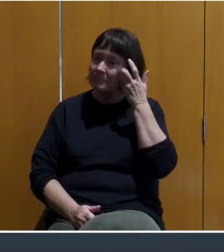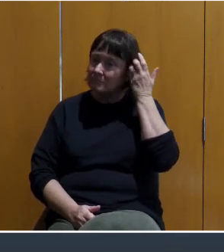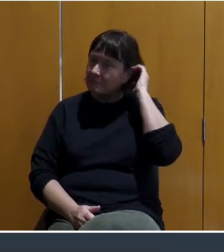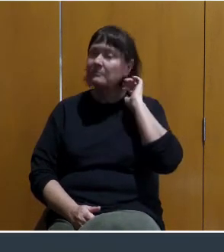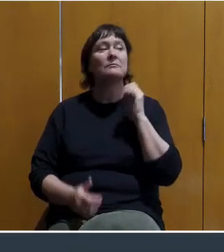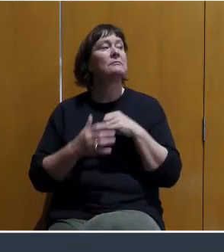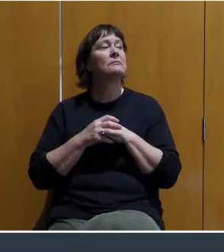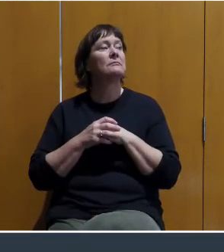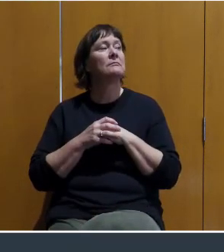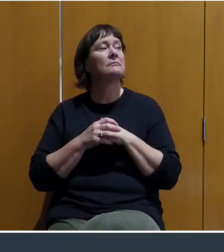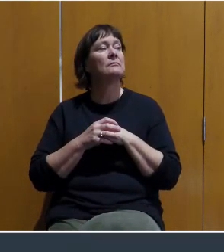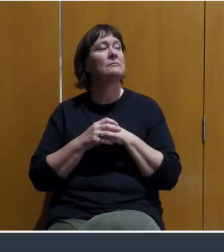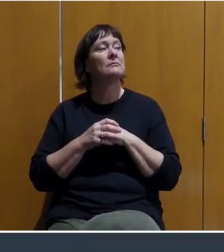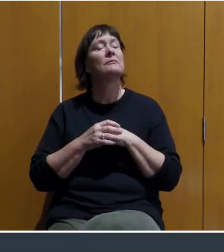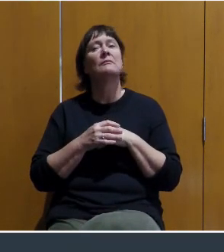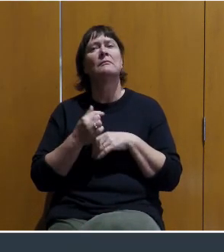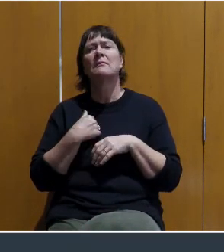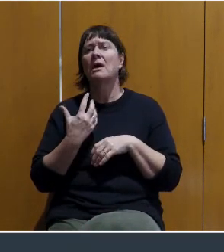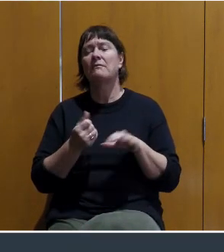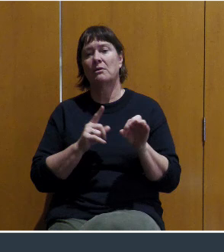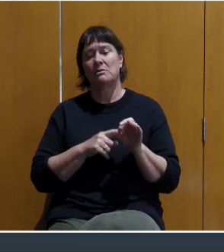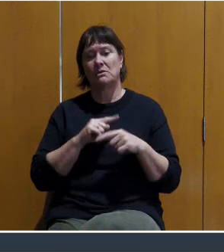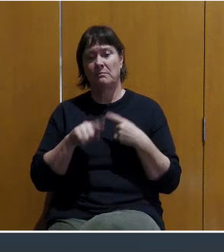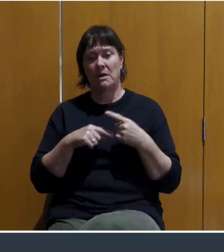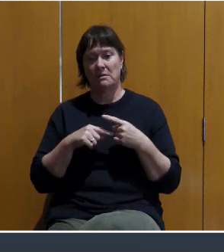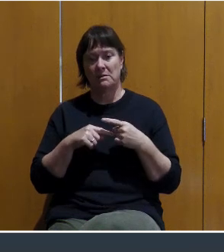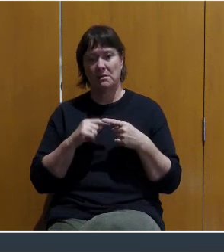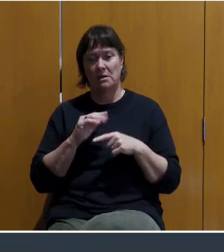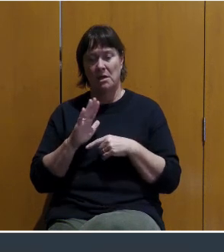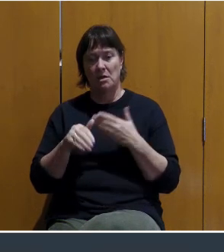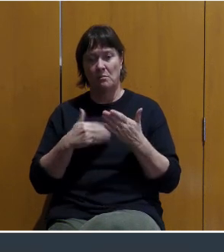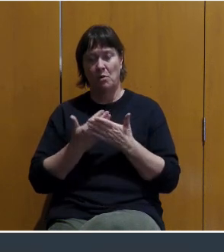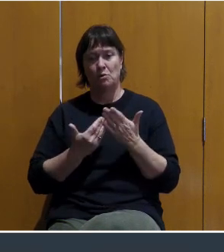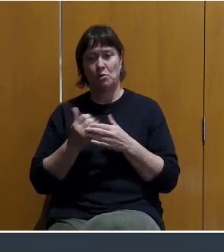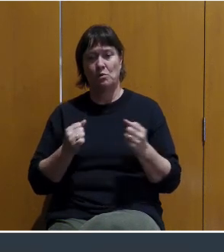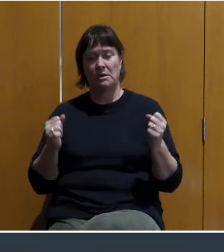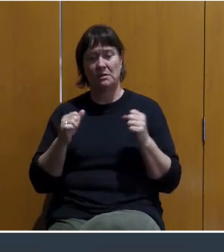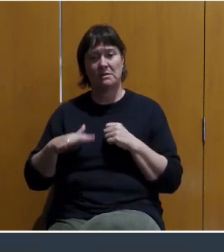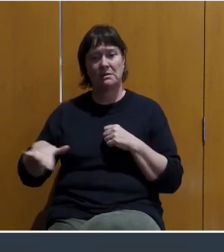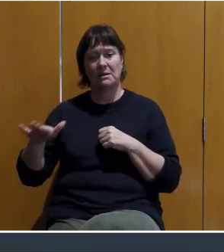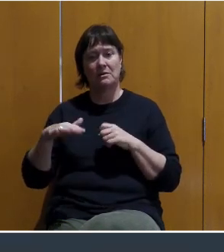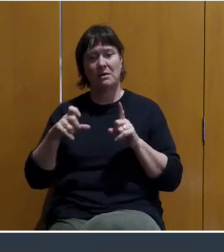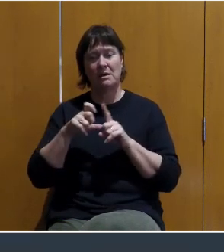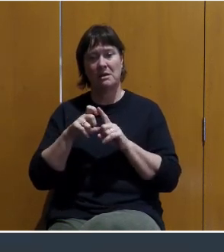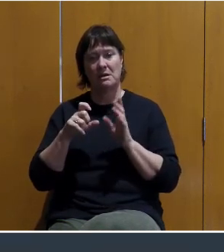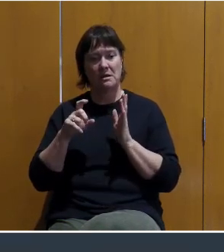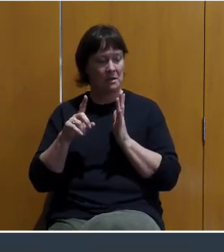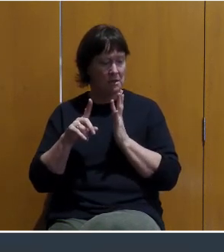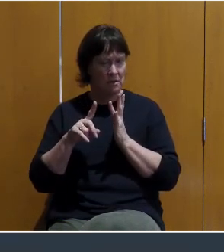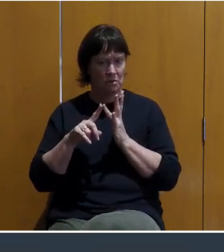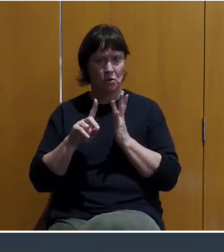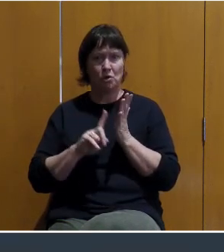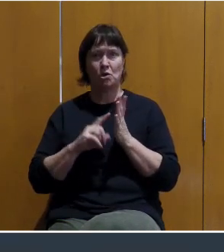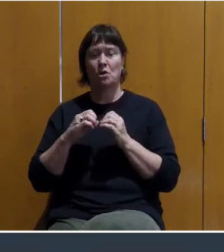I actually just had a question with regards to the proposed new exercise area at Dolbell,